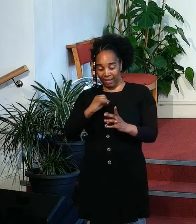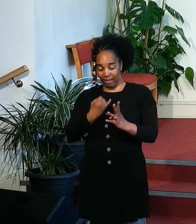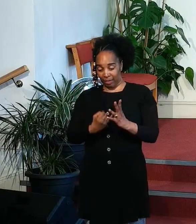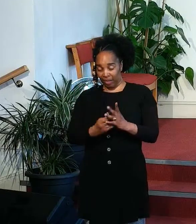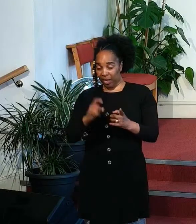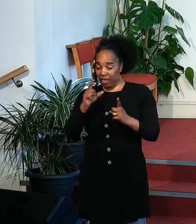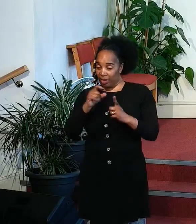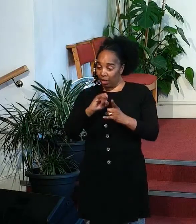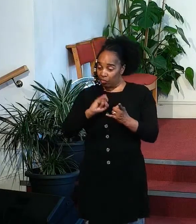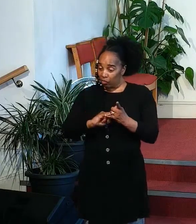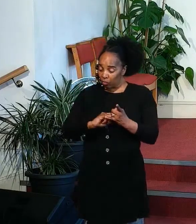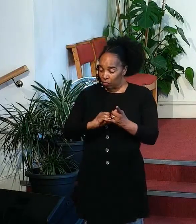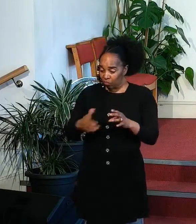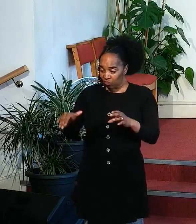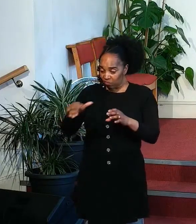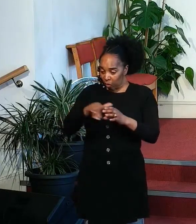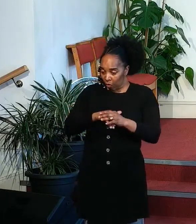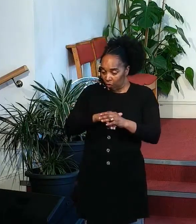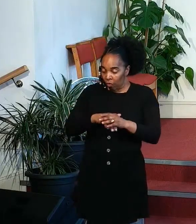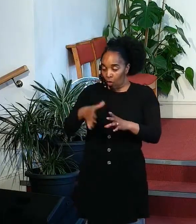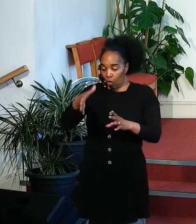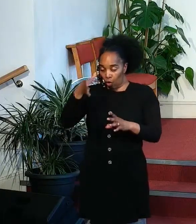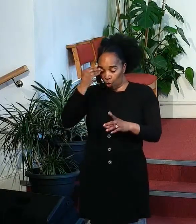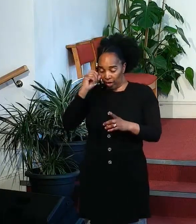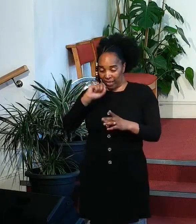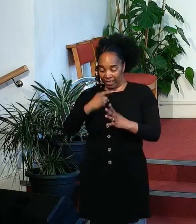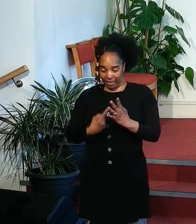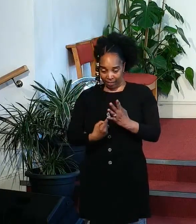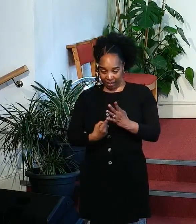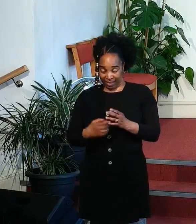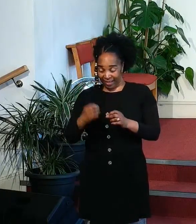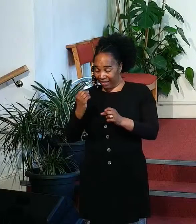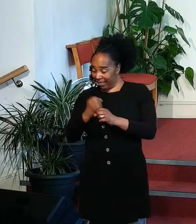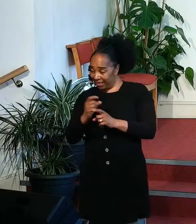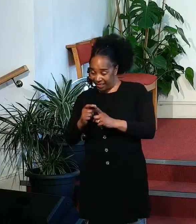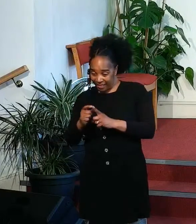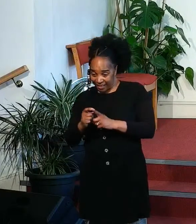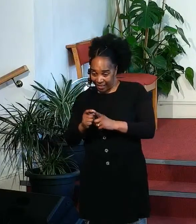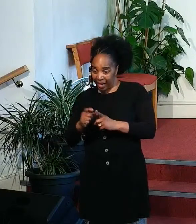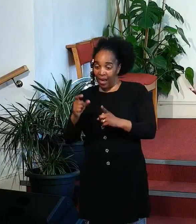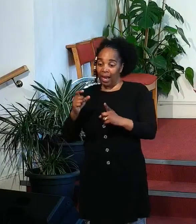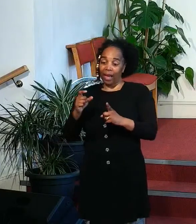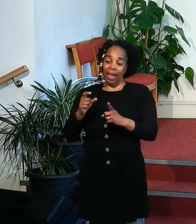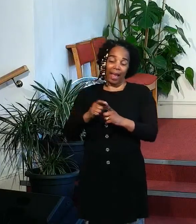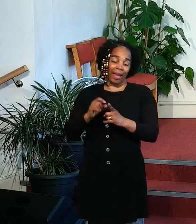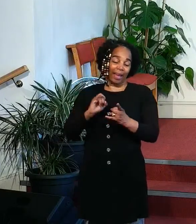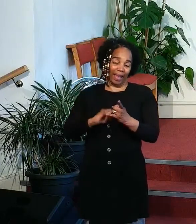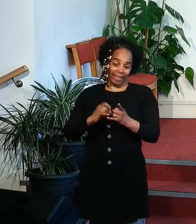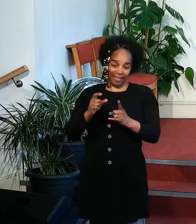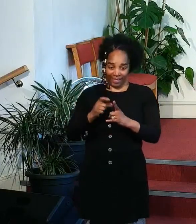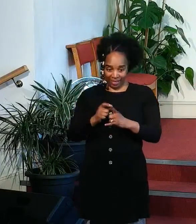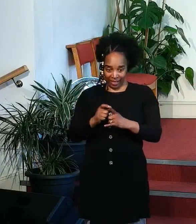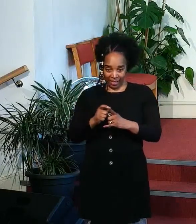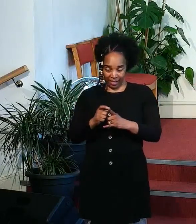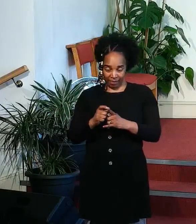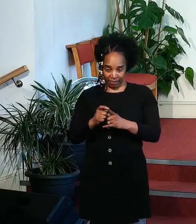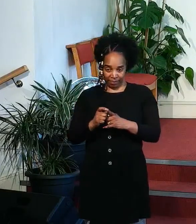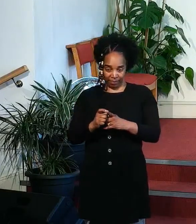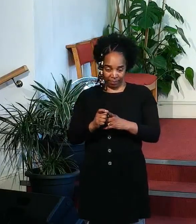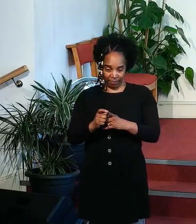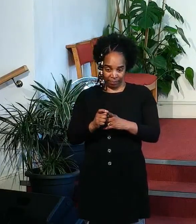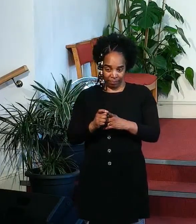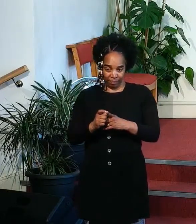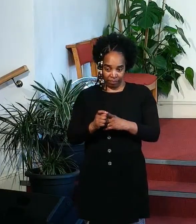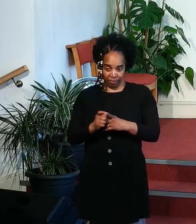disability, can affect their cognitive processing. GDD, ASD, all of those can, although